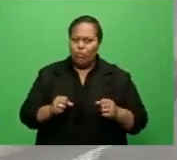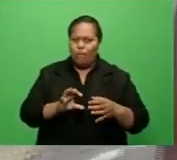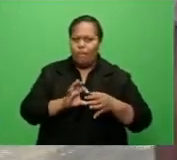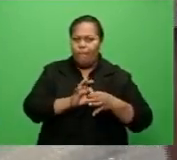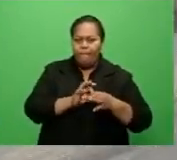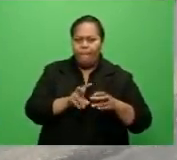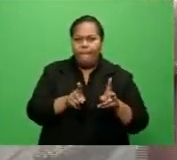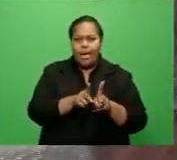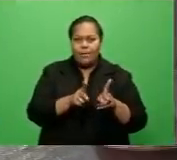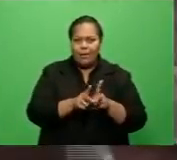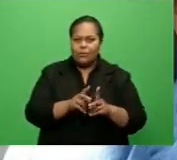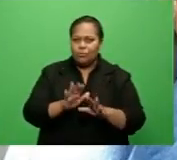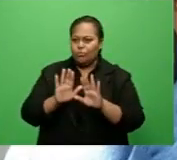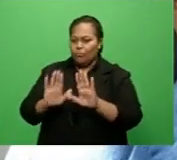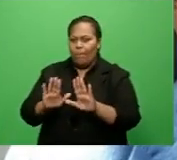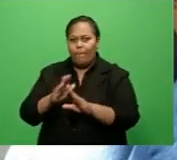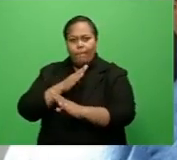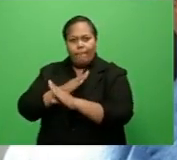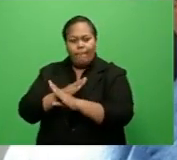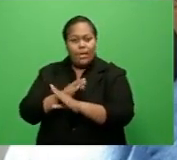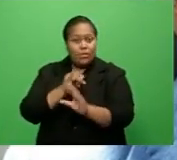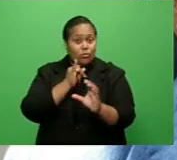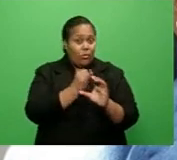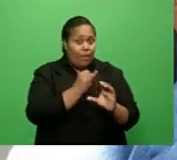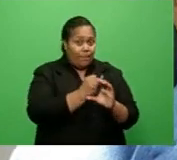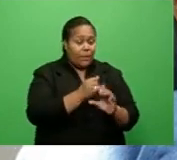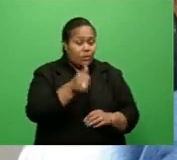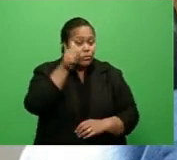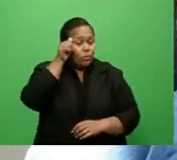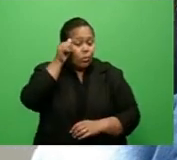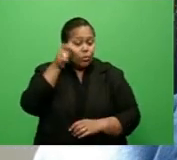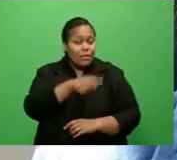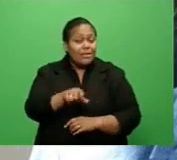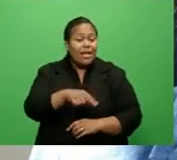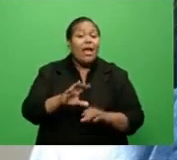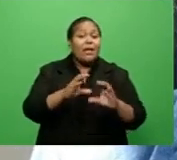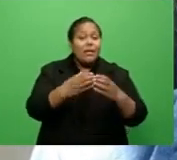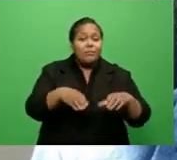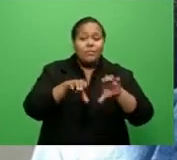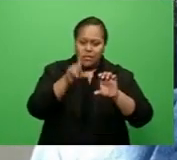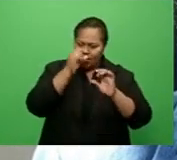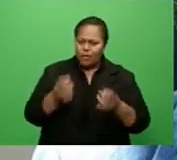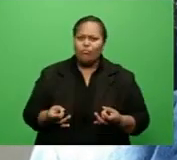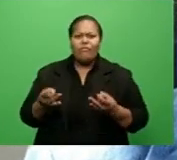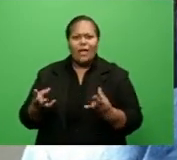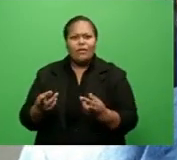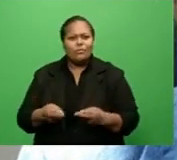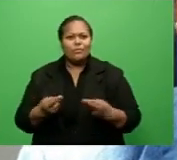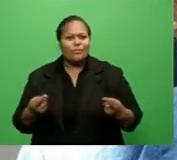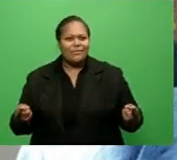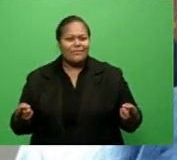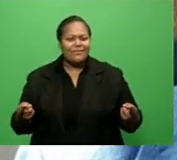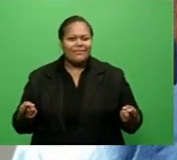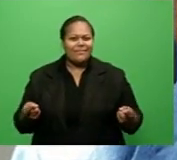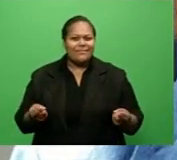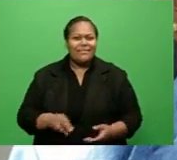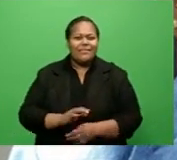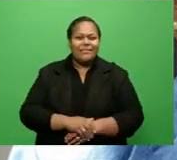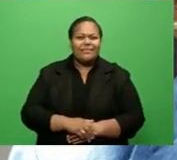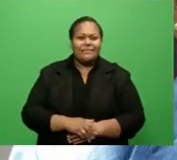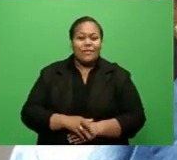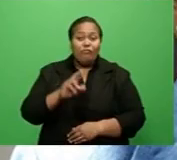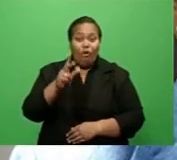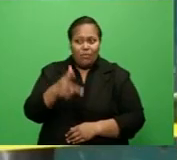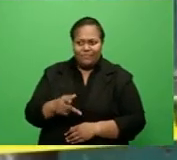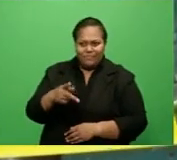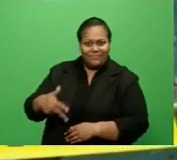combating crime. And they know that the municipal councils will be able to provide some resources towards putting up of the